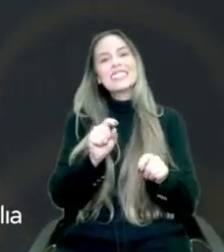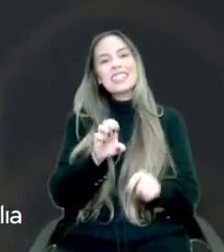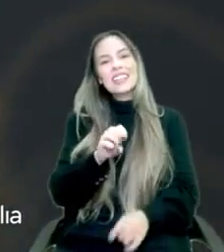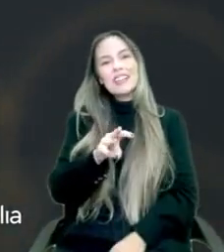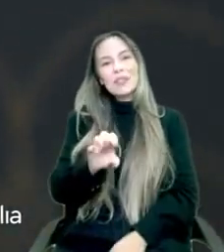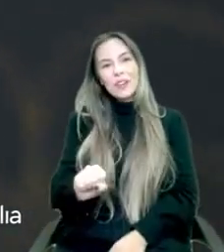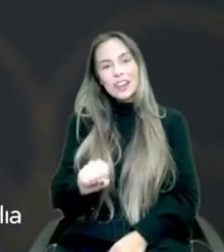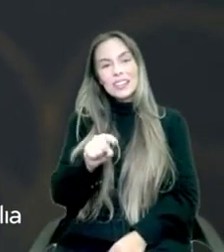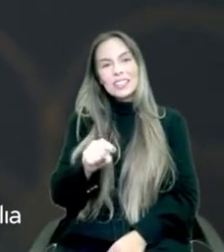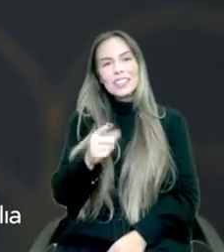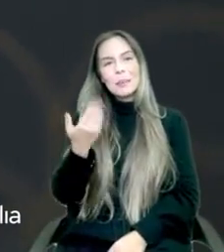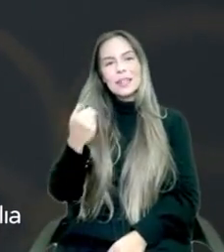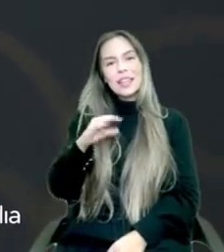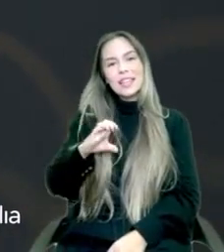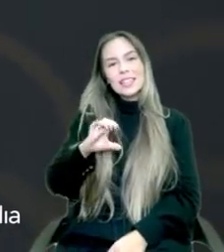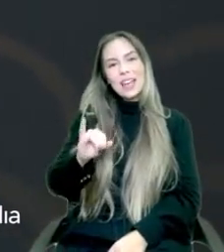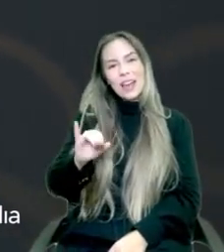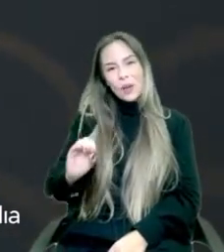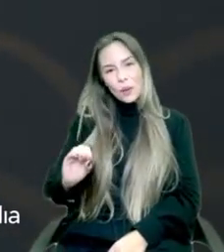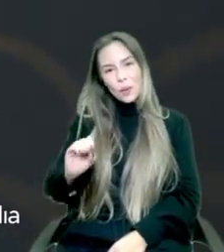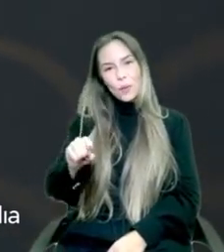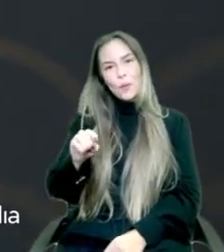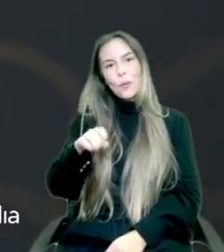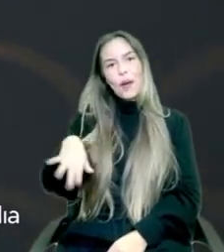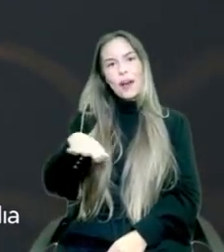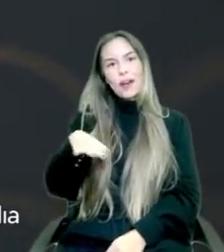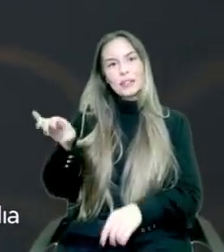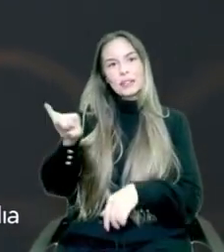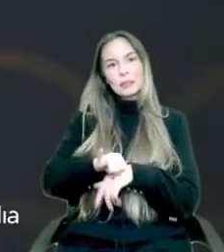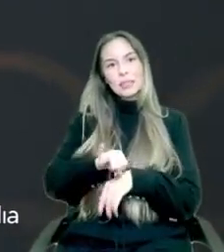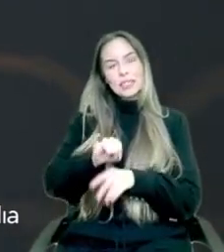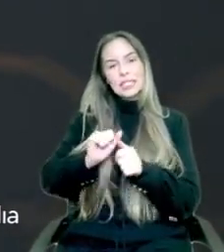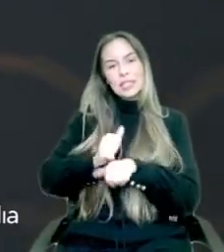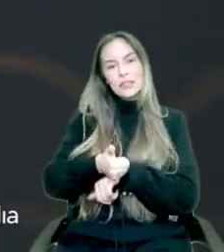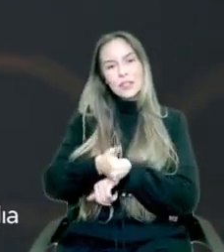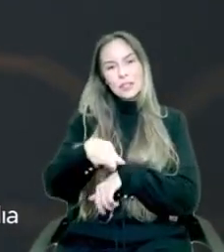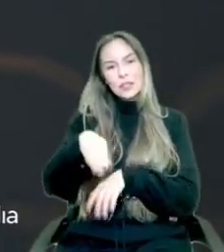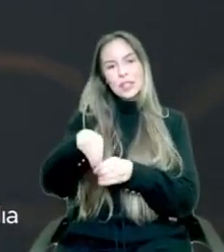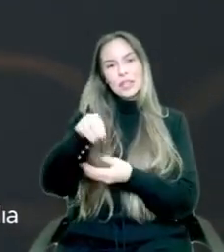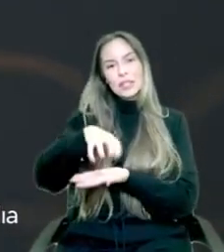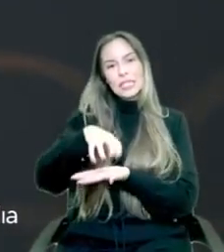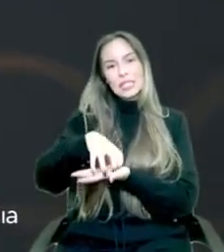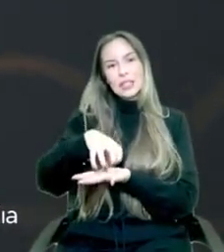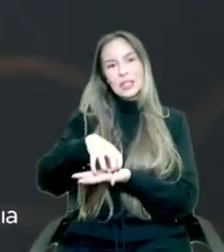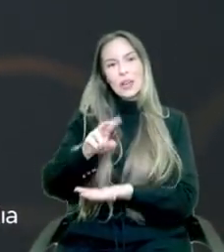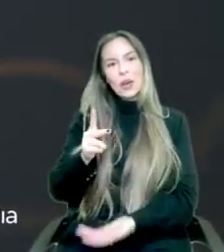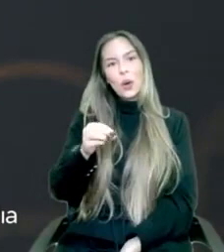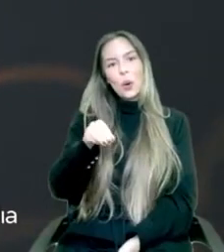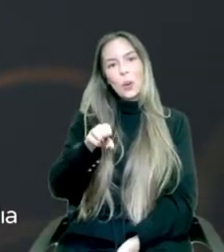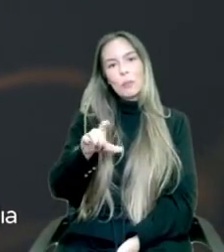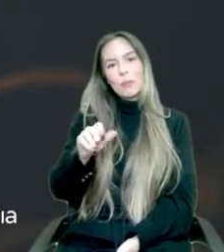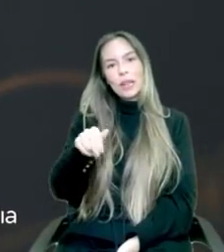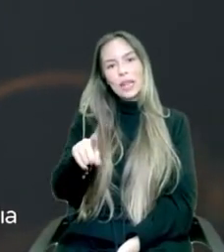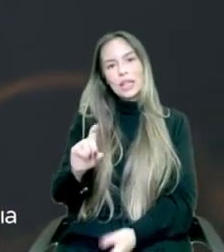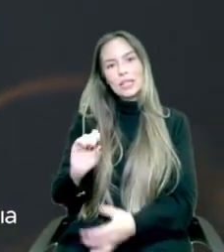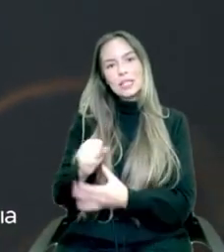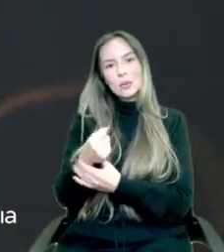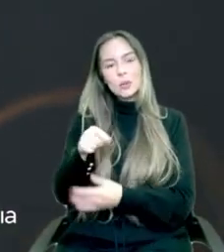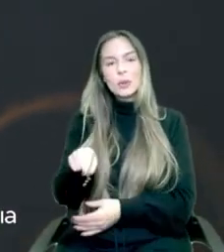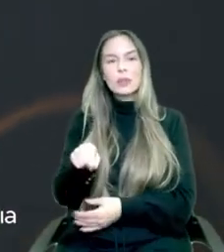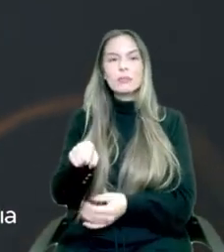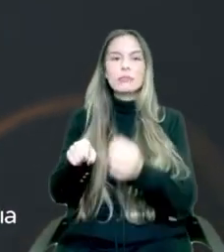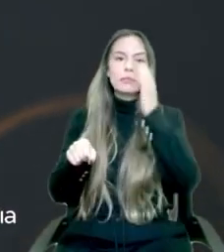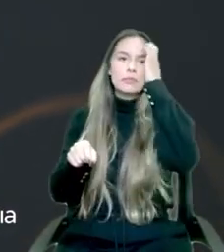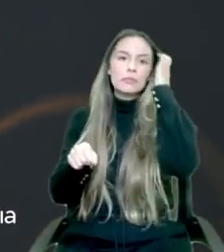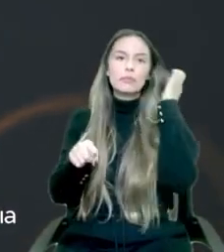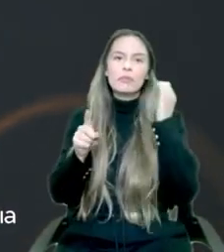CIO of US Citizenship and Immigration Services in the Department of Homeland Security. So if any of you